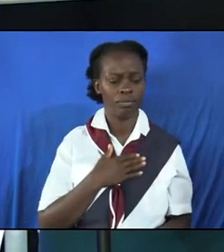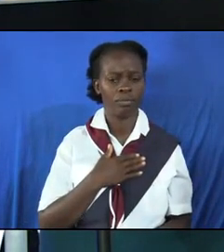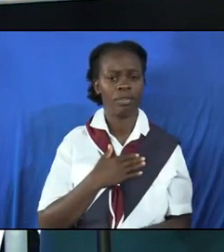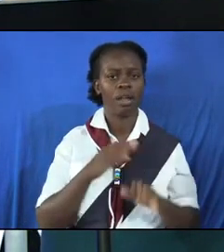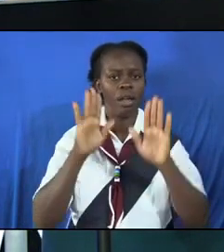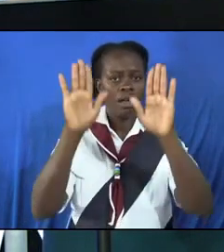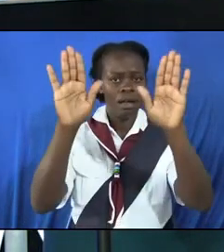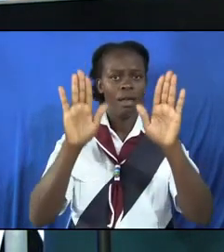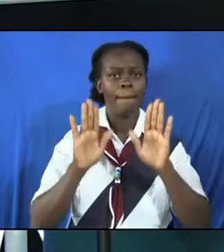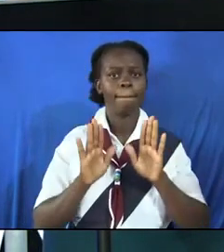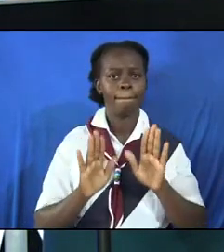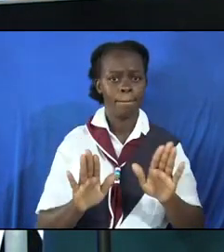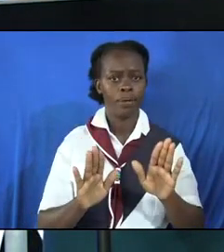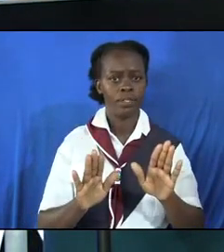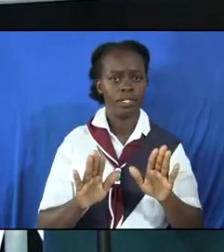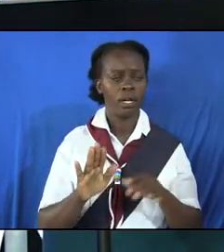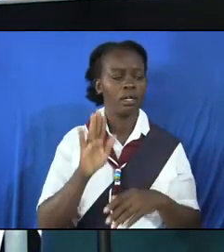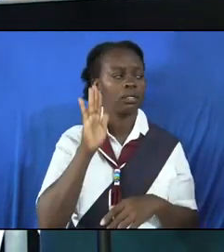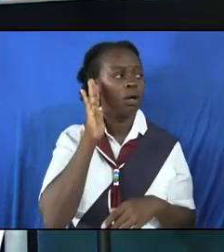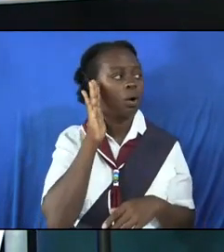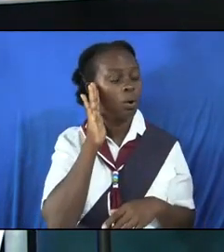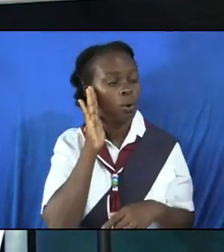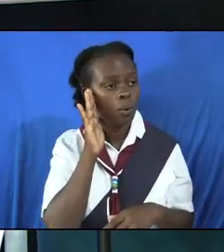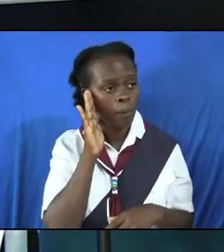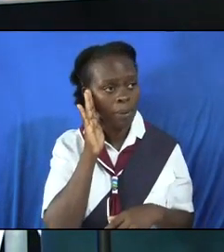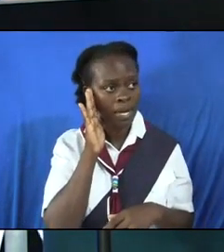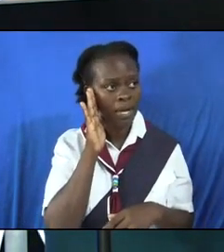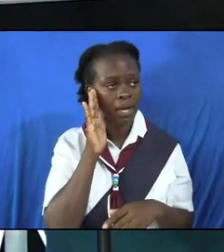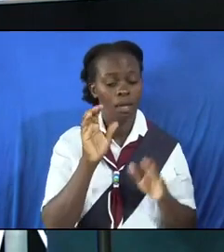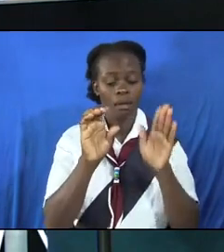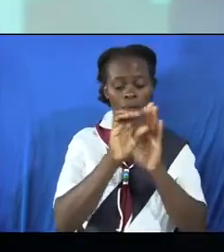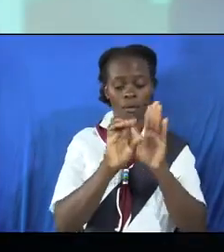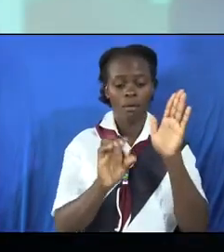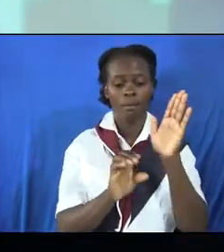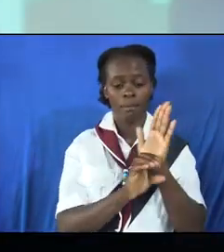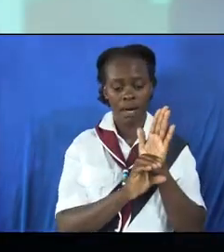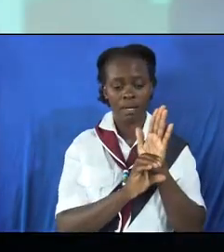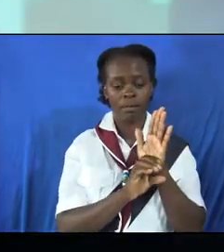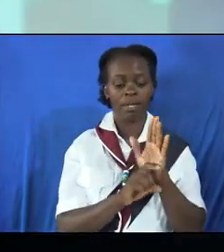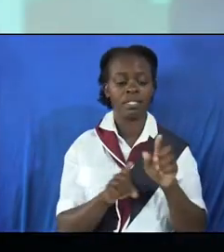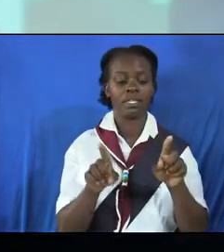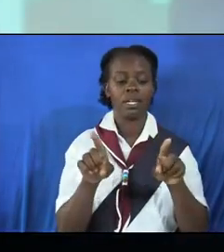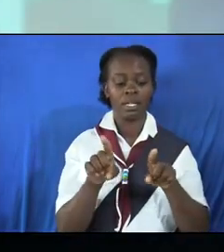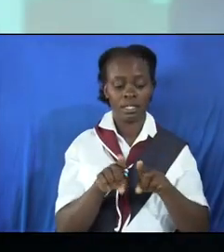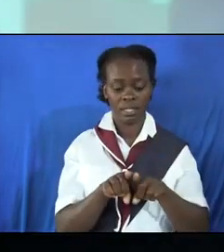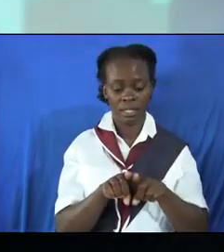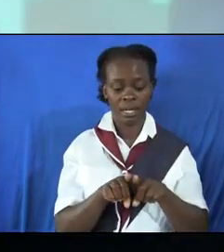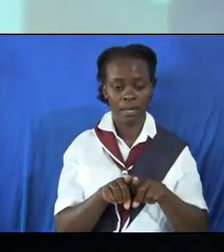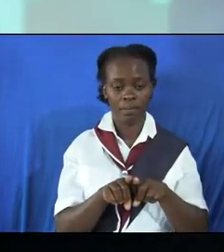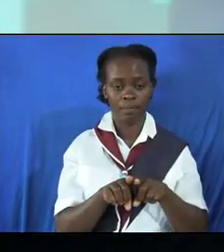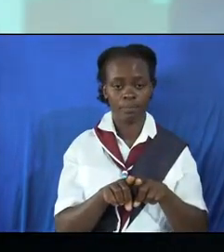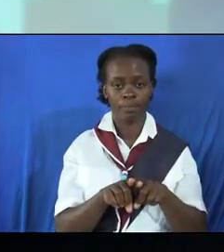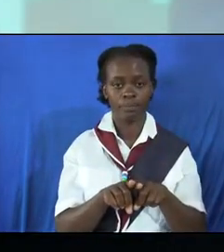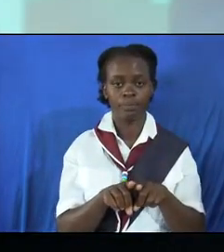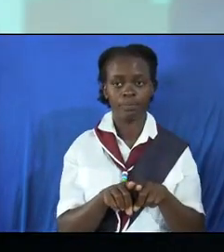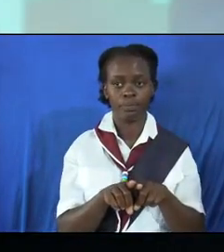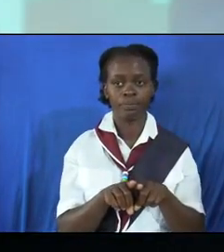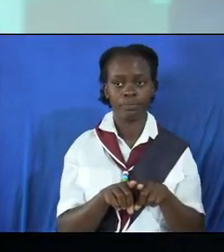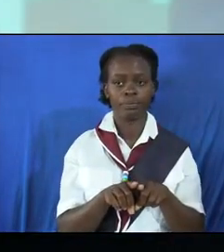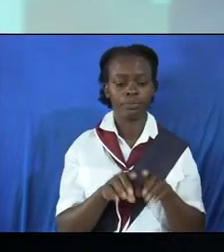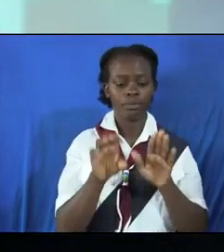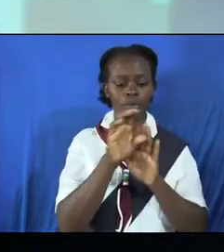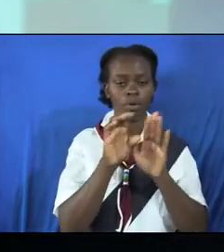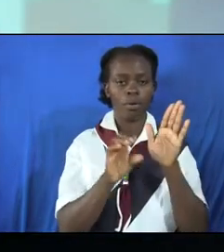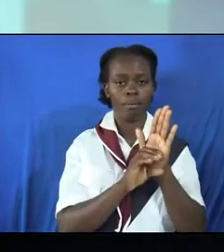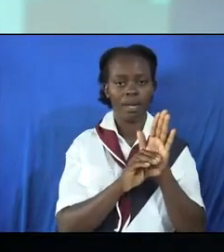do not touch on the box, do not touch on the box, and the road signs, the Ten Commandments help us to stay out